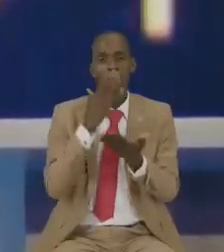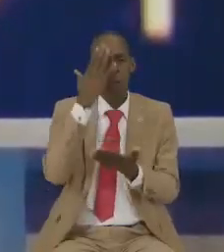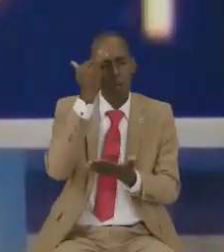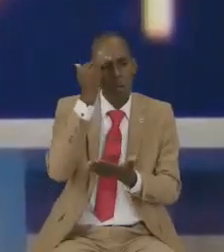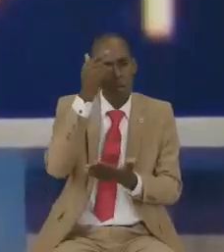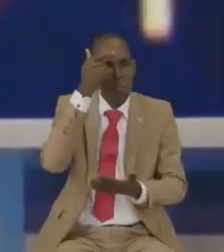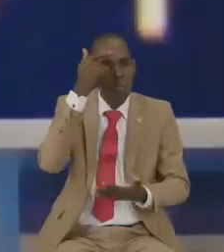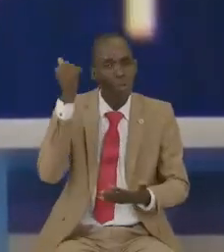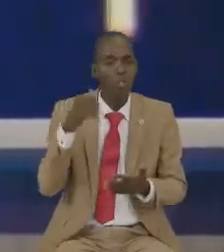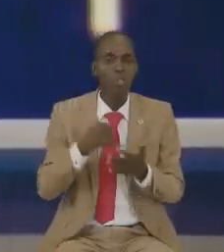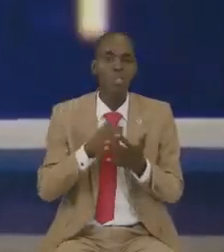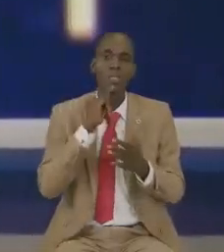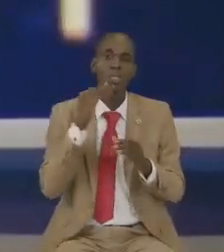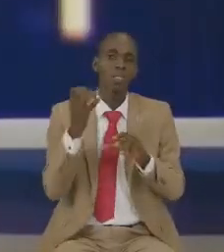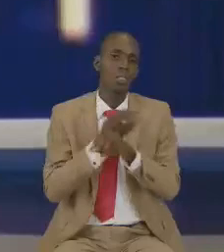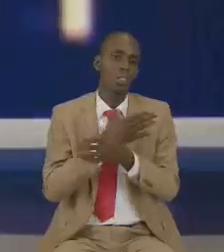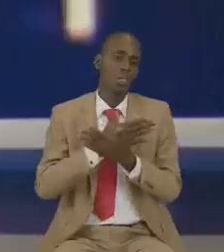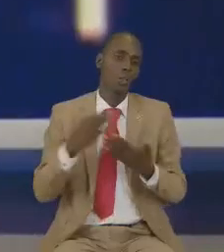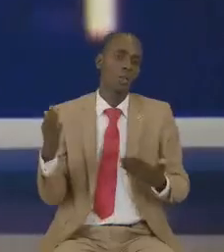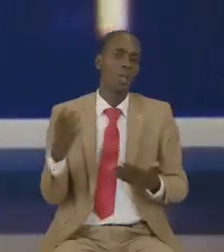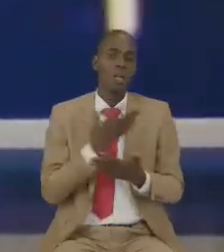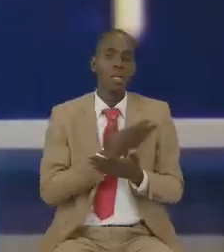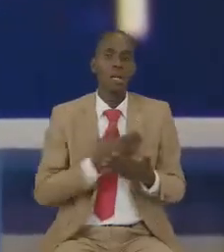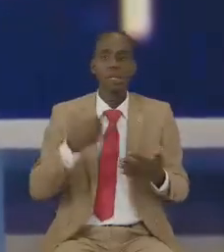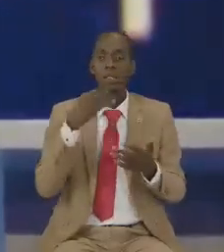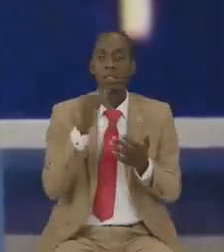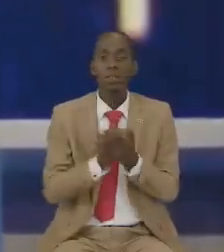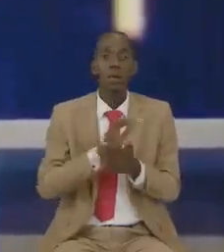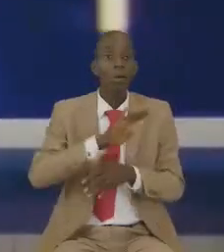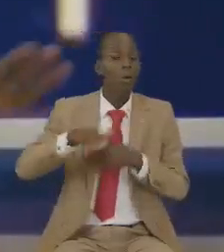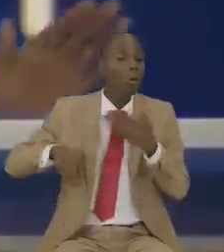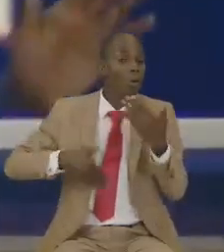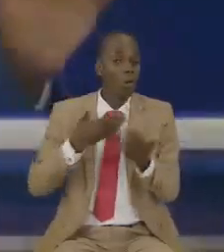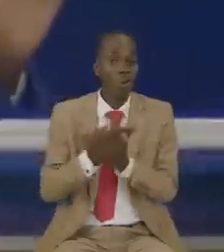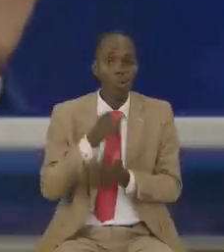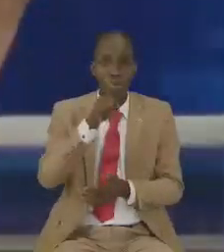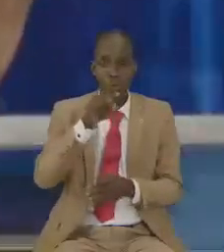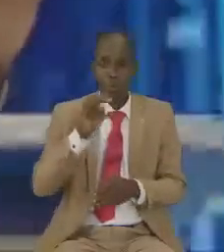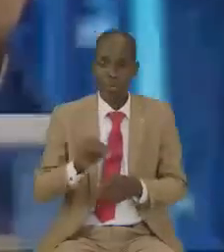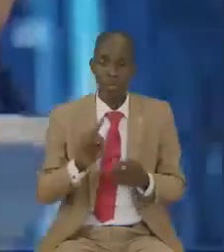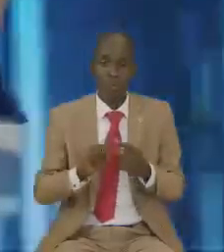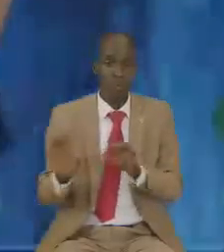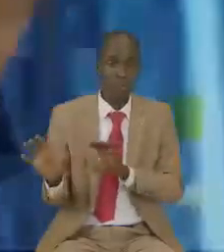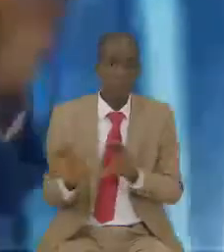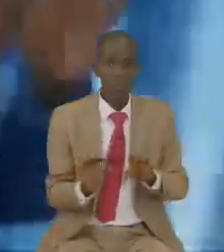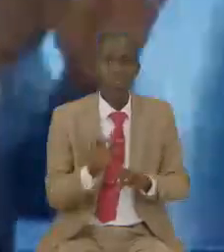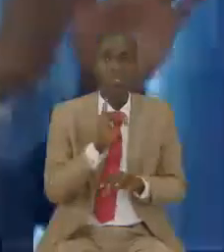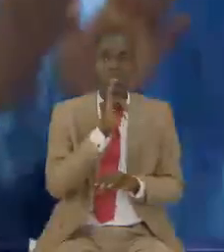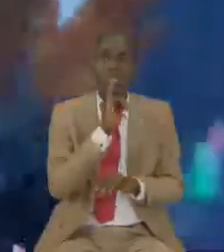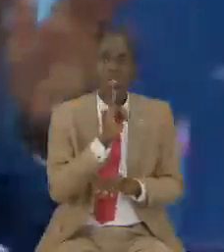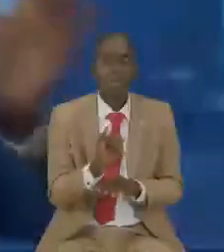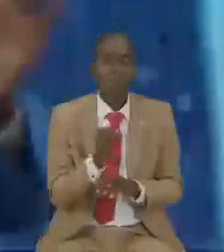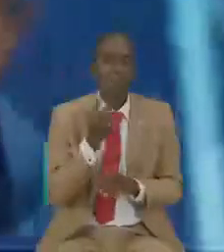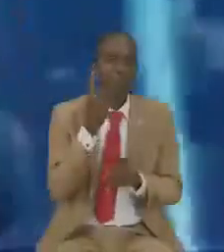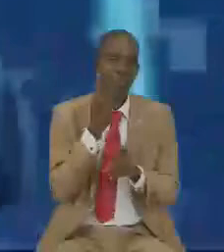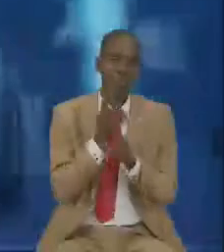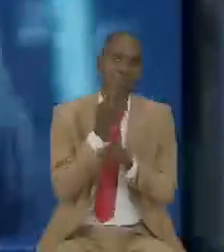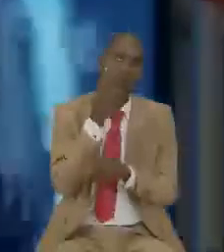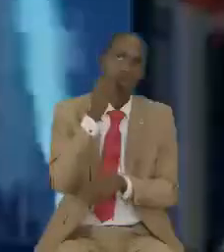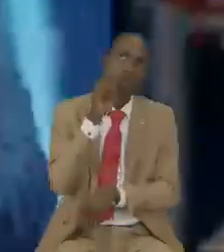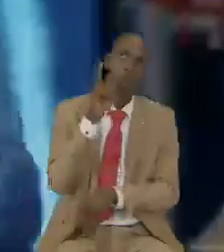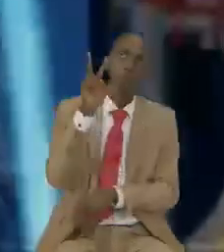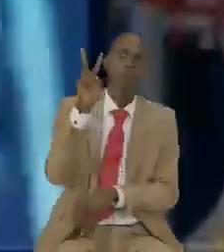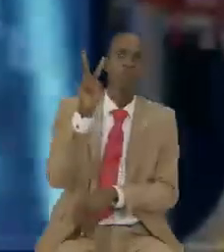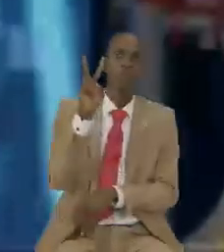is taken away. And he says, all you have to do is behold. That